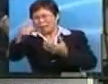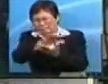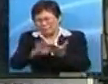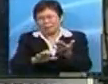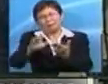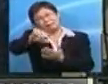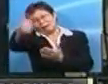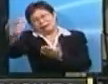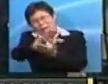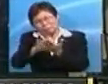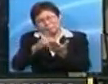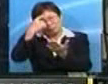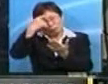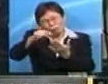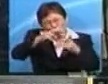other investigation